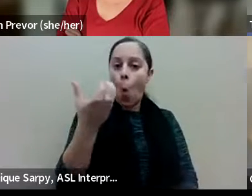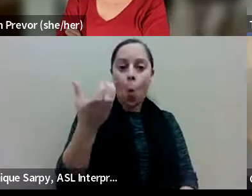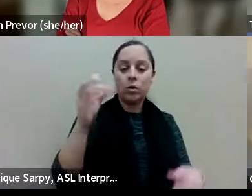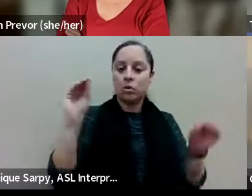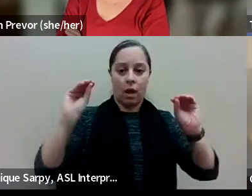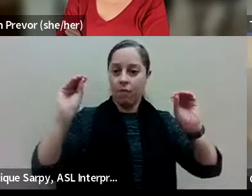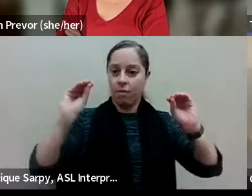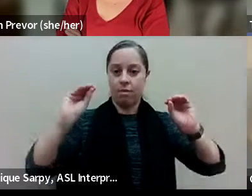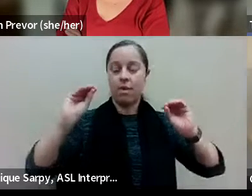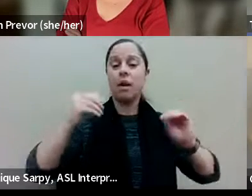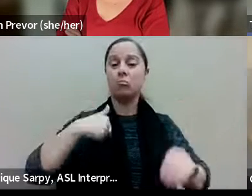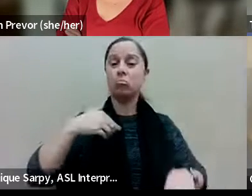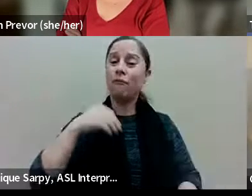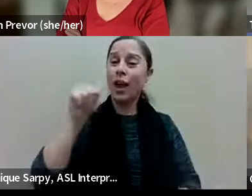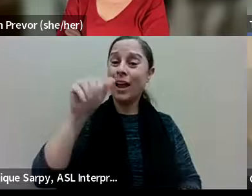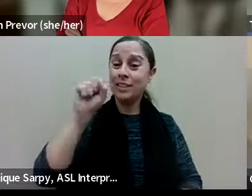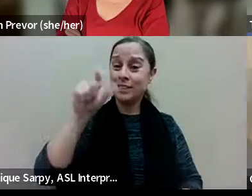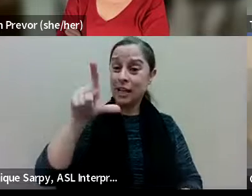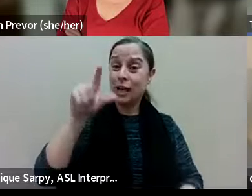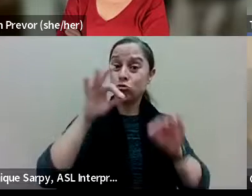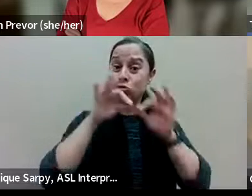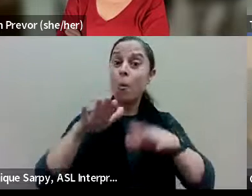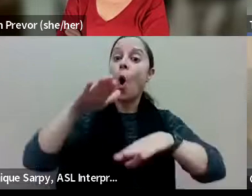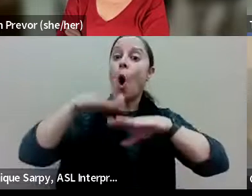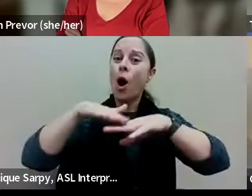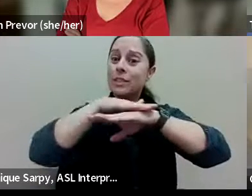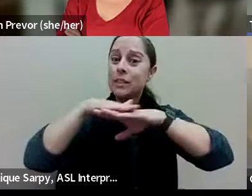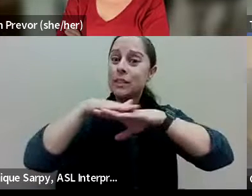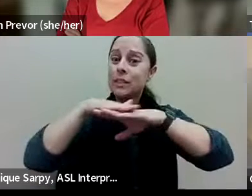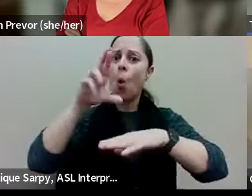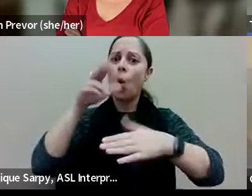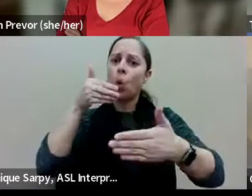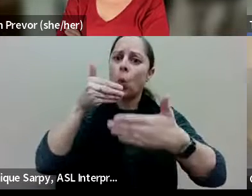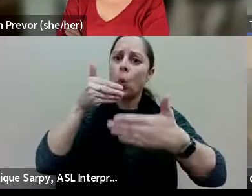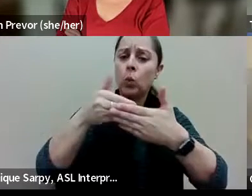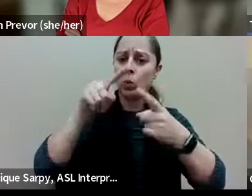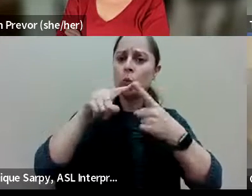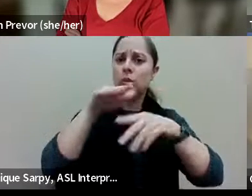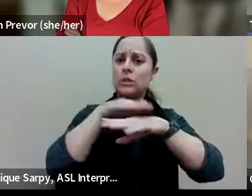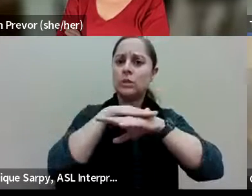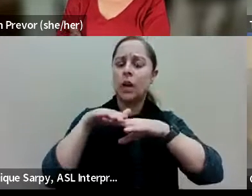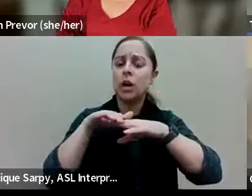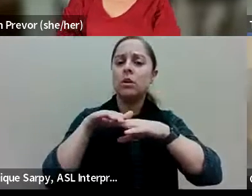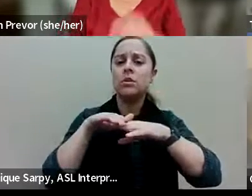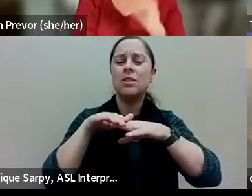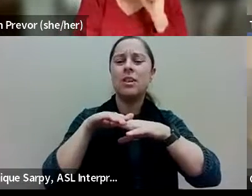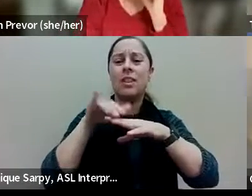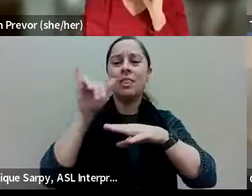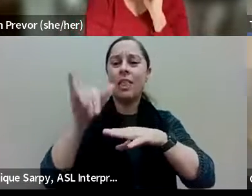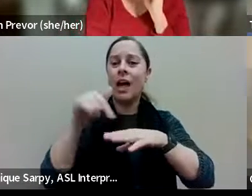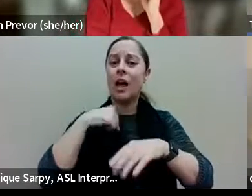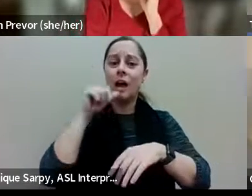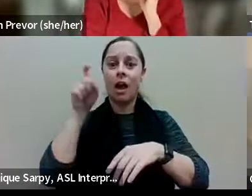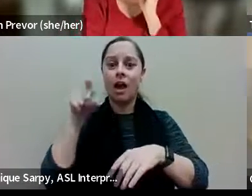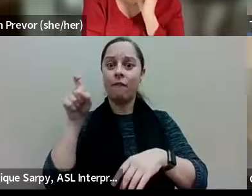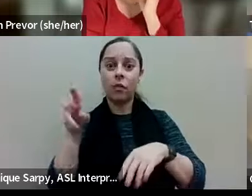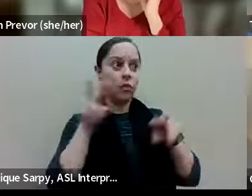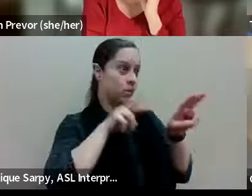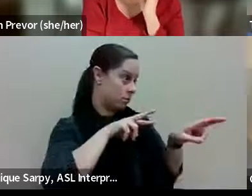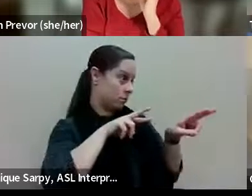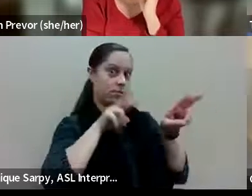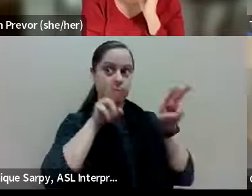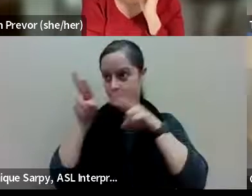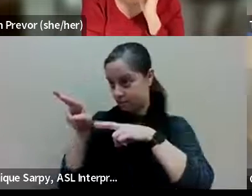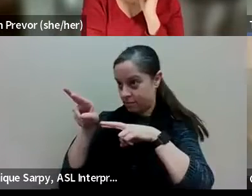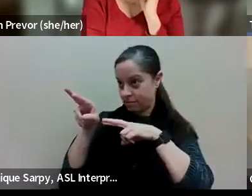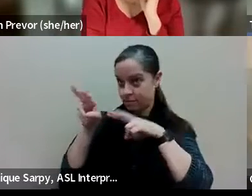ASL interpreters on stage, or at least pretty close to the stage, so I'm not having to look to the left and to the right and to the left